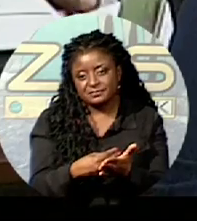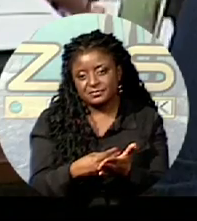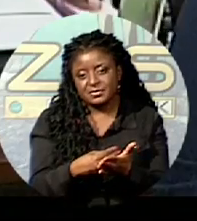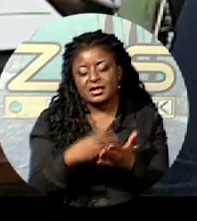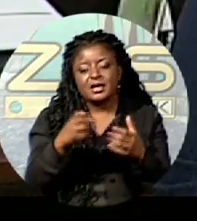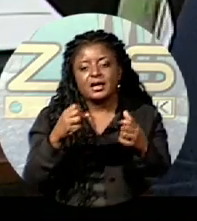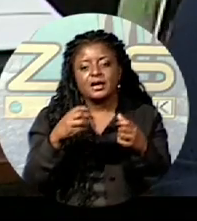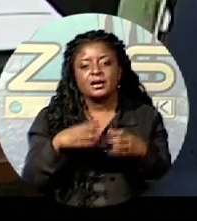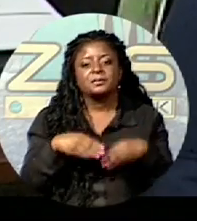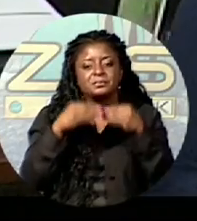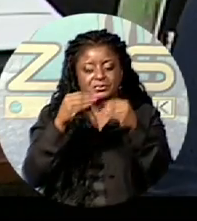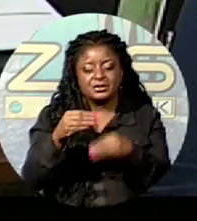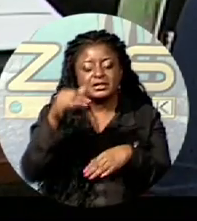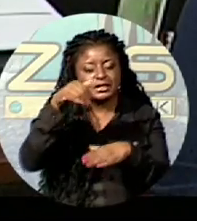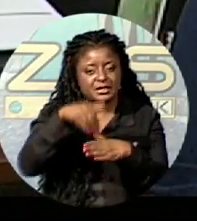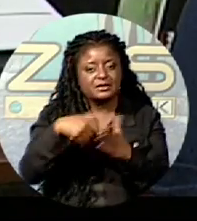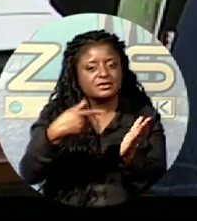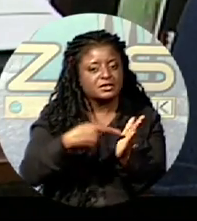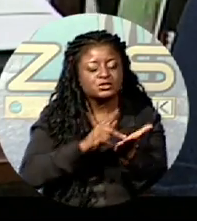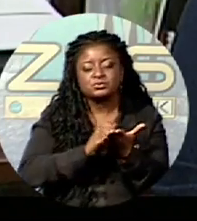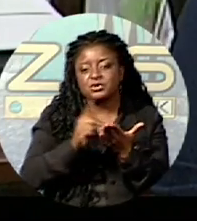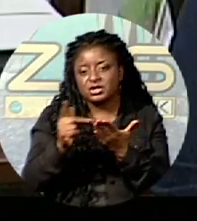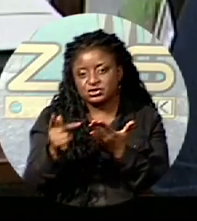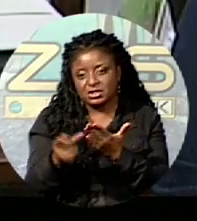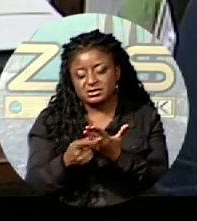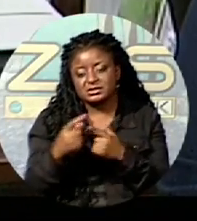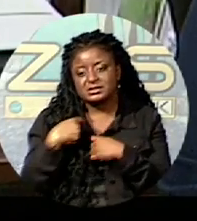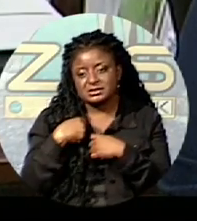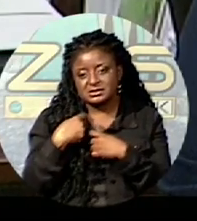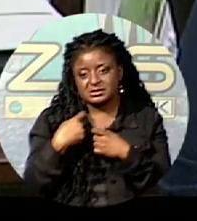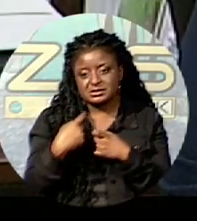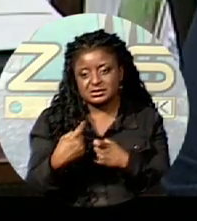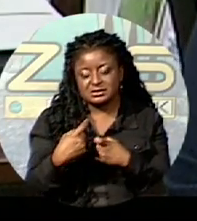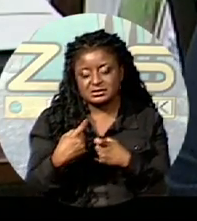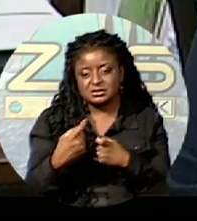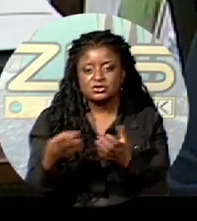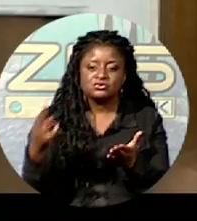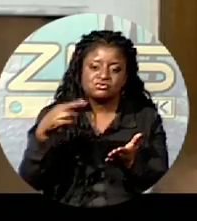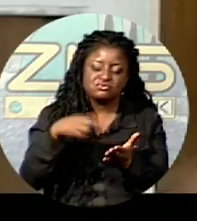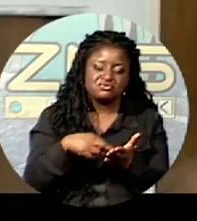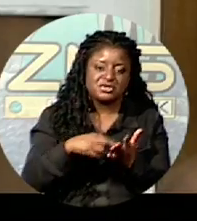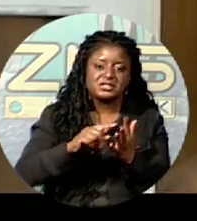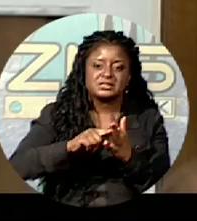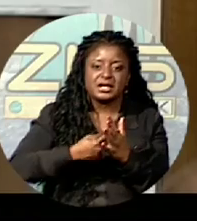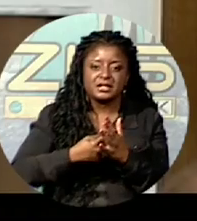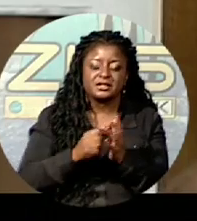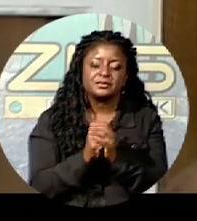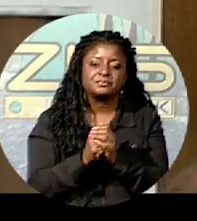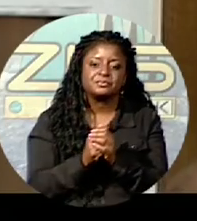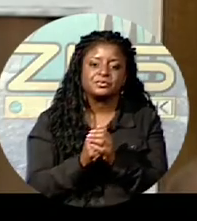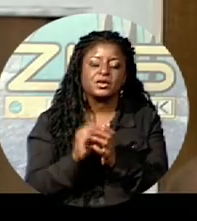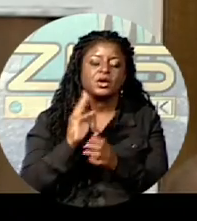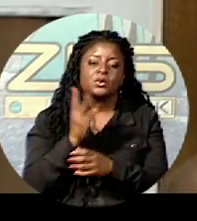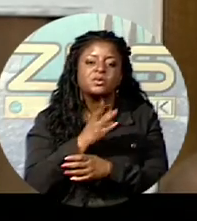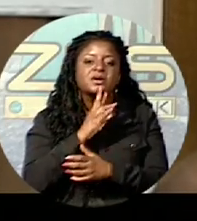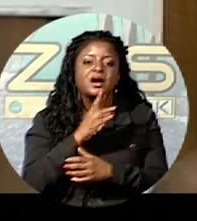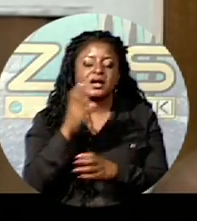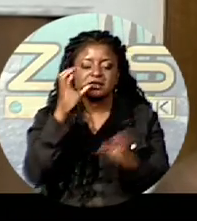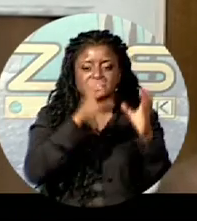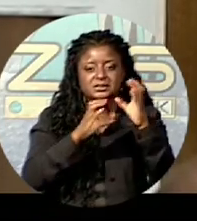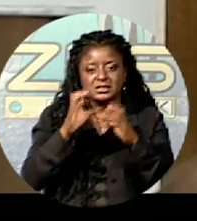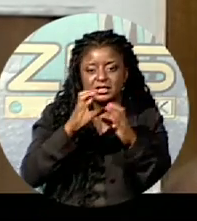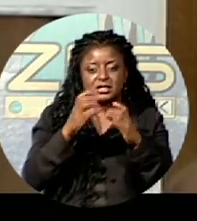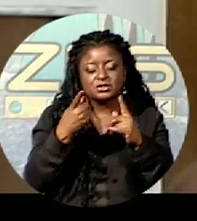been put into this project since it has been restarted. What we're seeking to do is get the economy